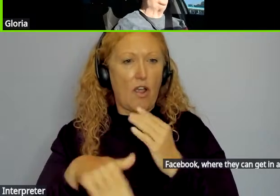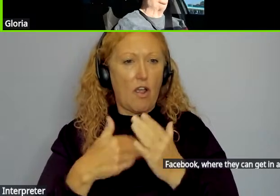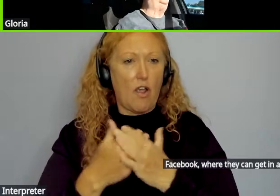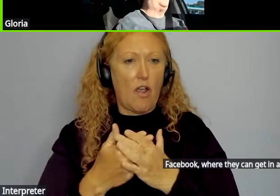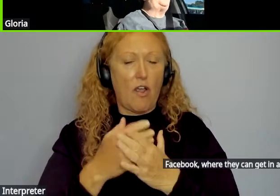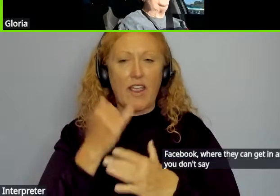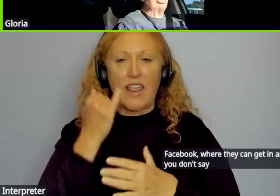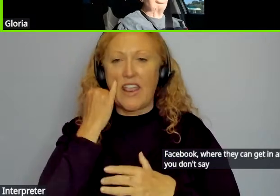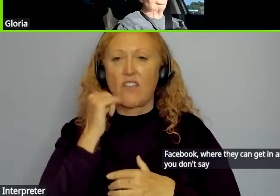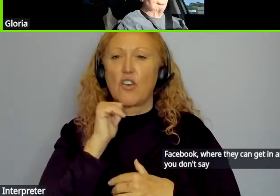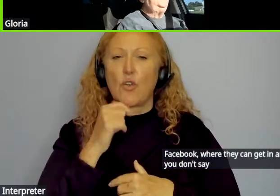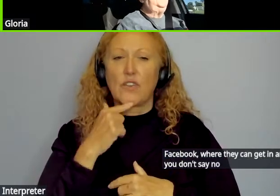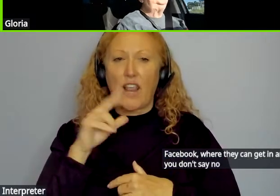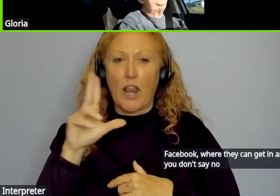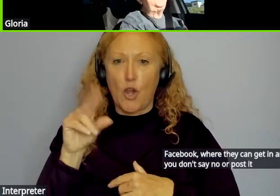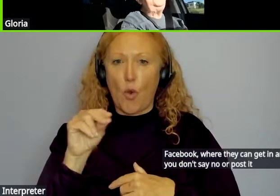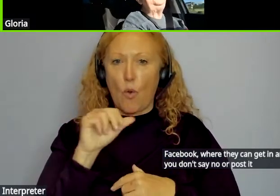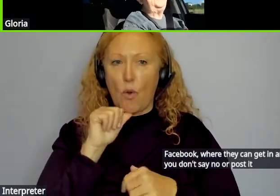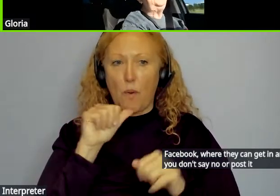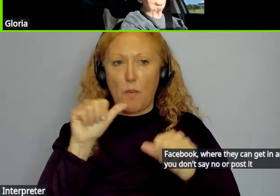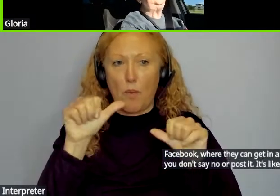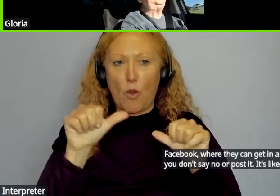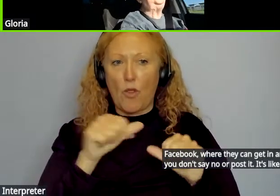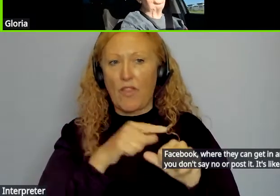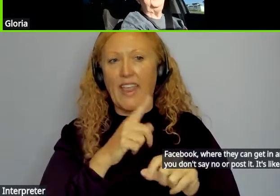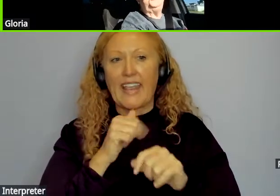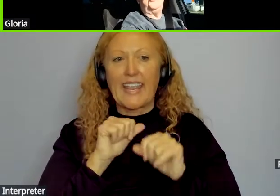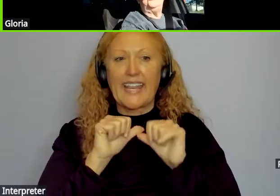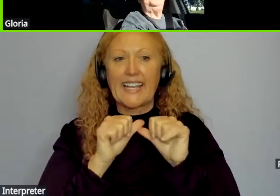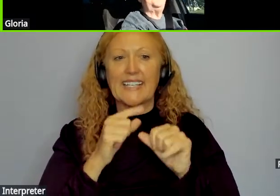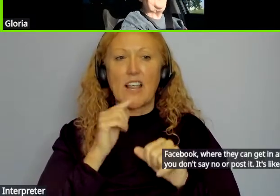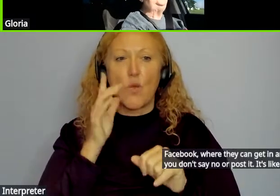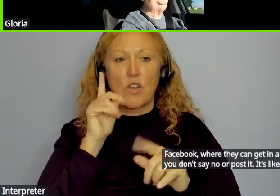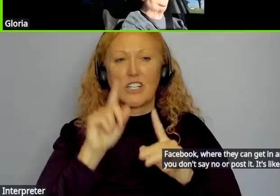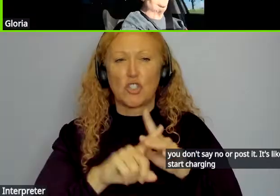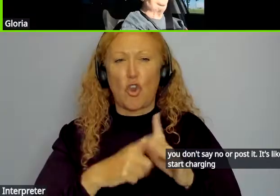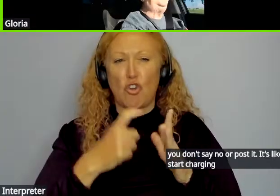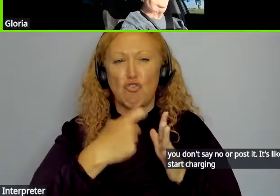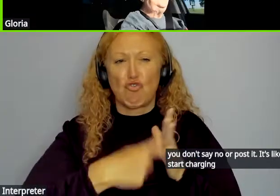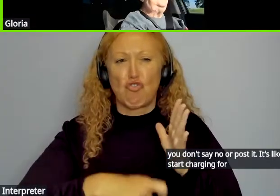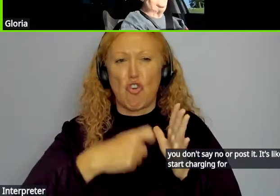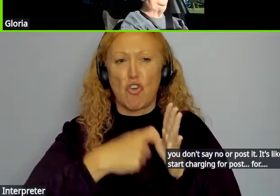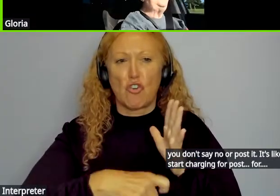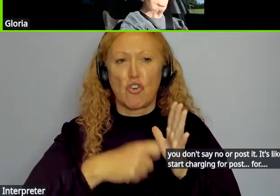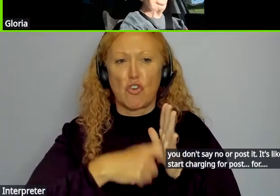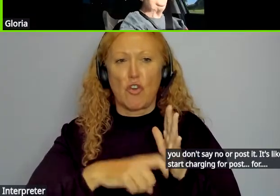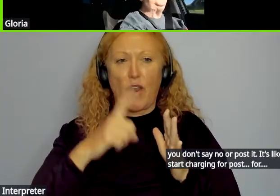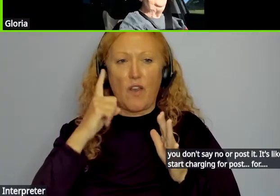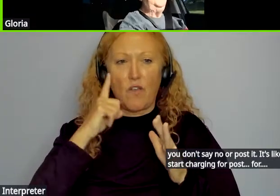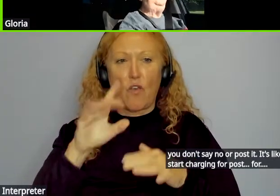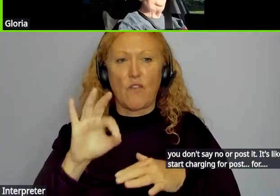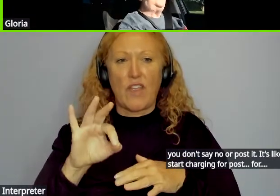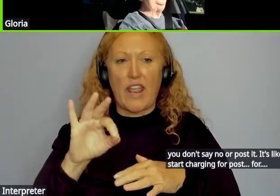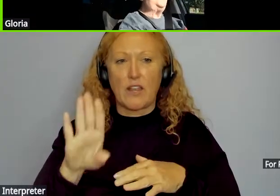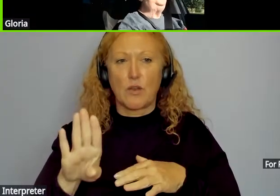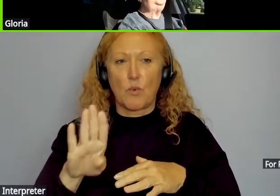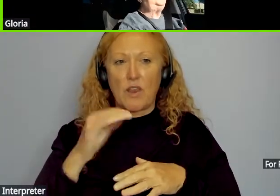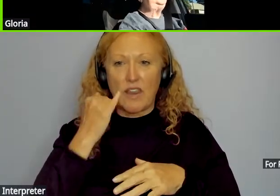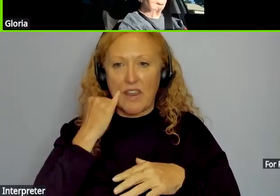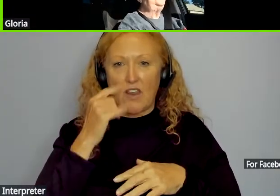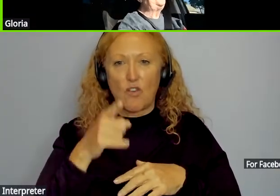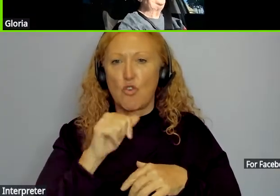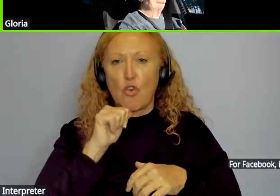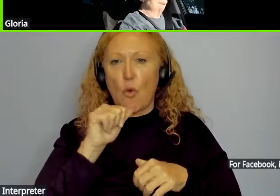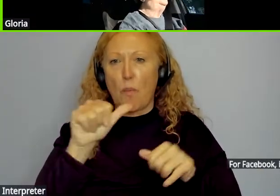say no or post it. It's like they keep saying that they're gonna start charging for post for Facebook if you don't Oh, post